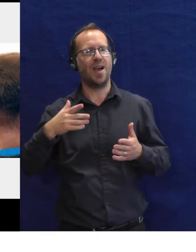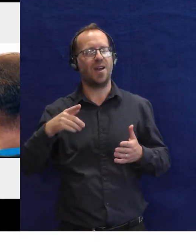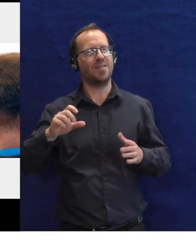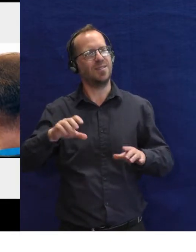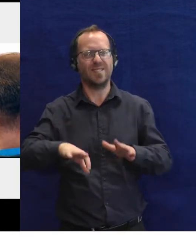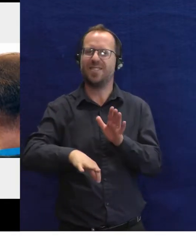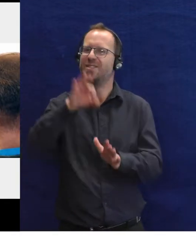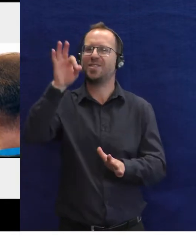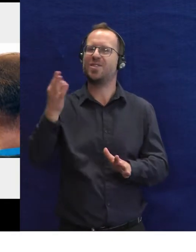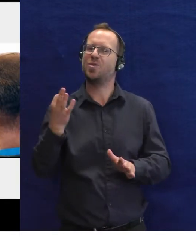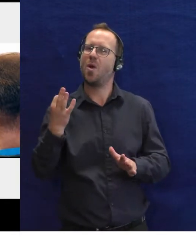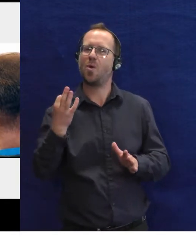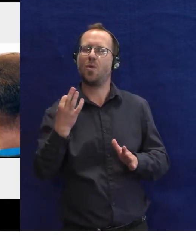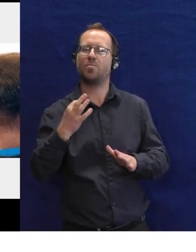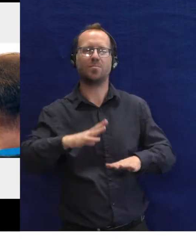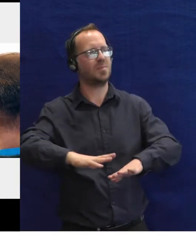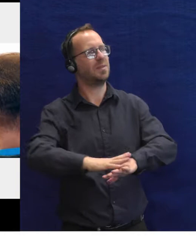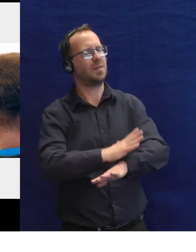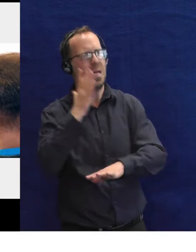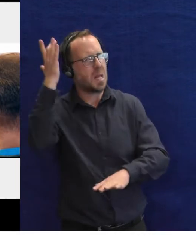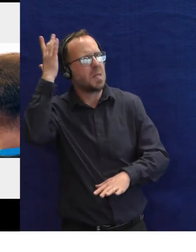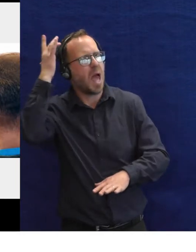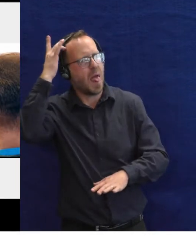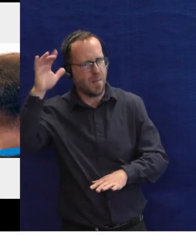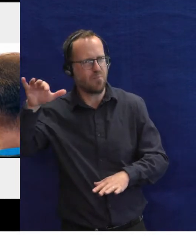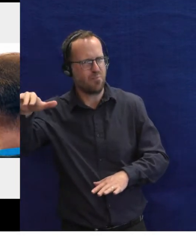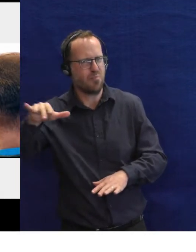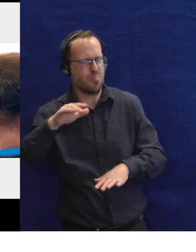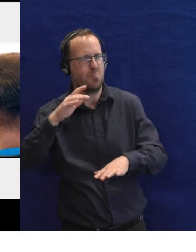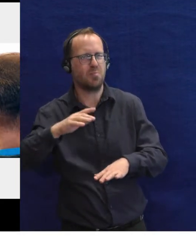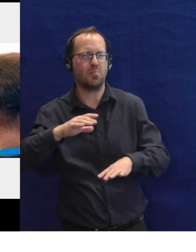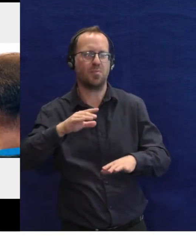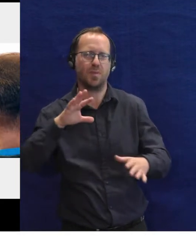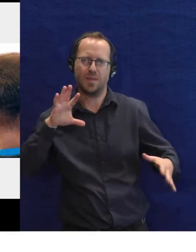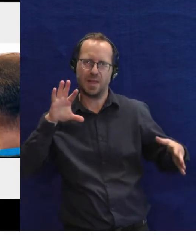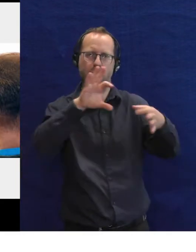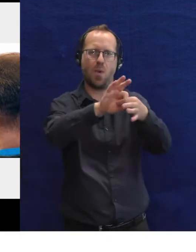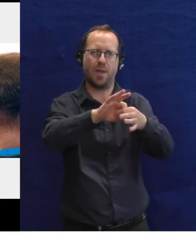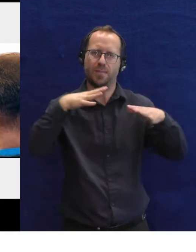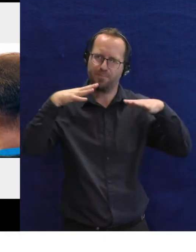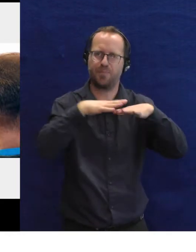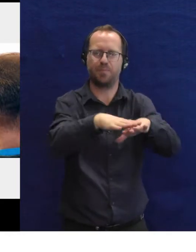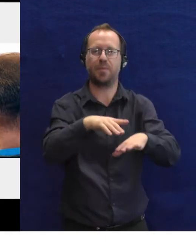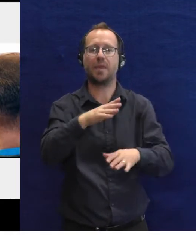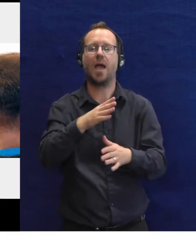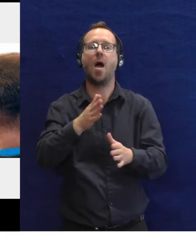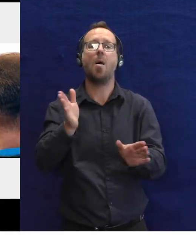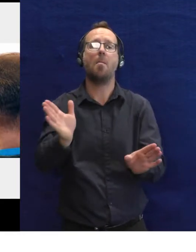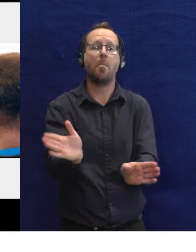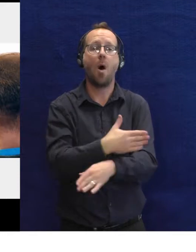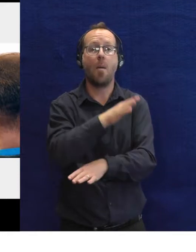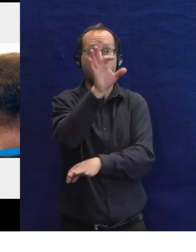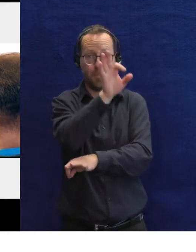descriptions. And I actually know by experience that after this project was finished, some of them even tried to do for